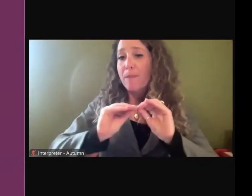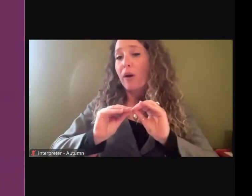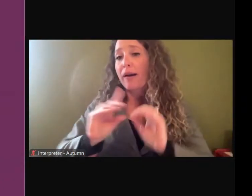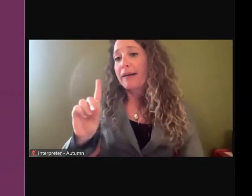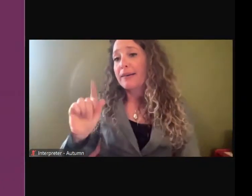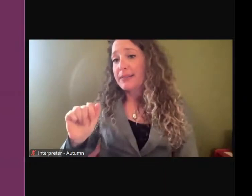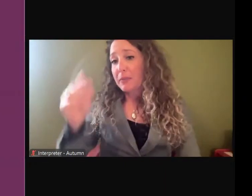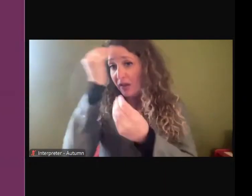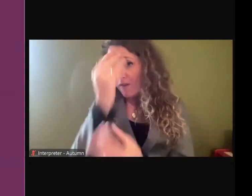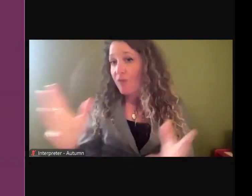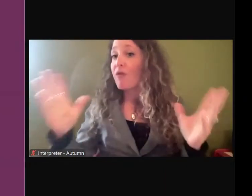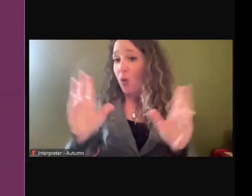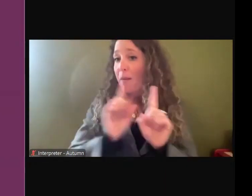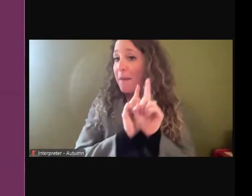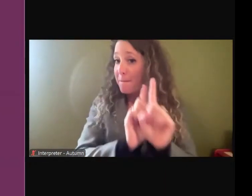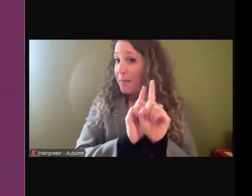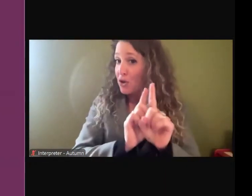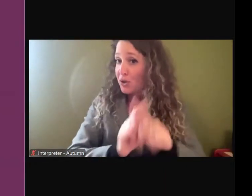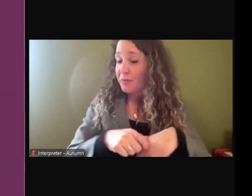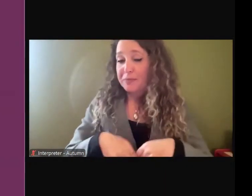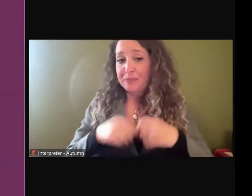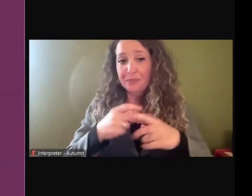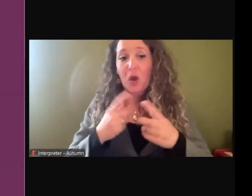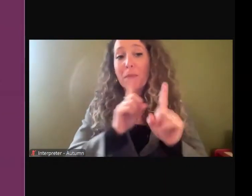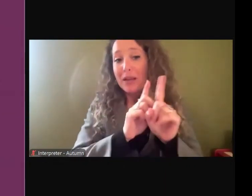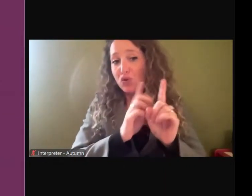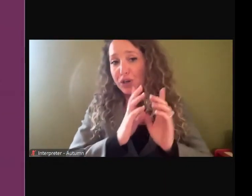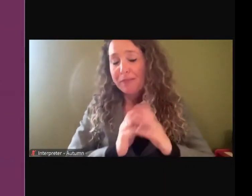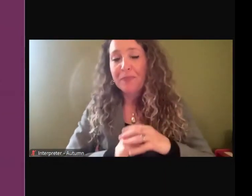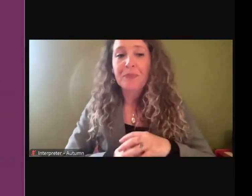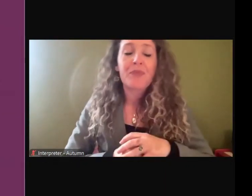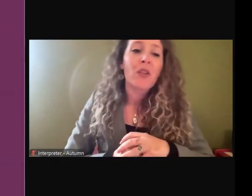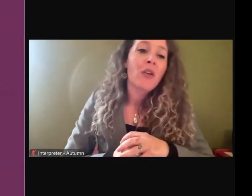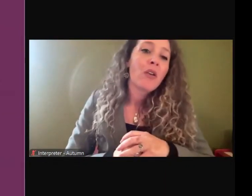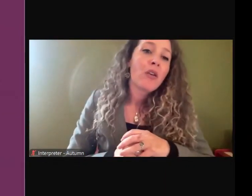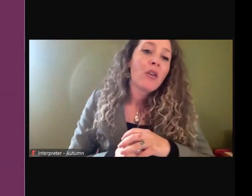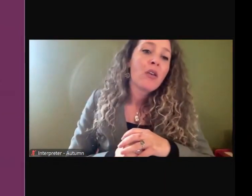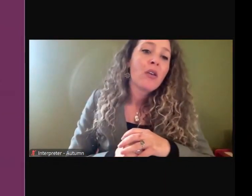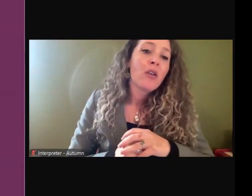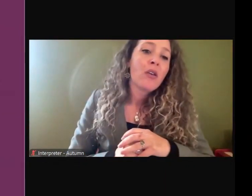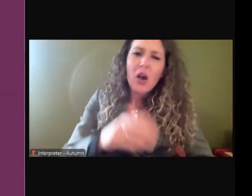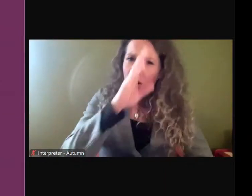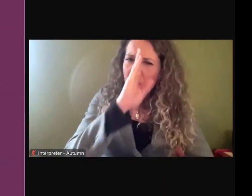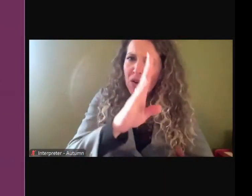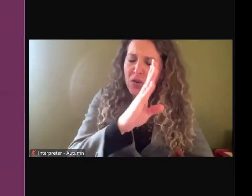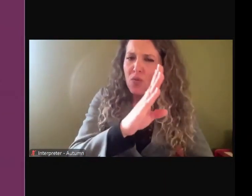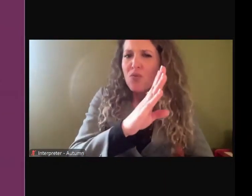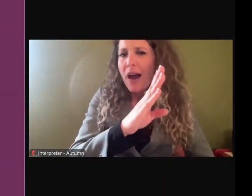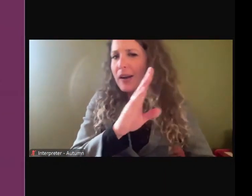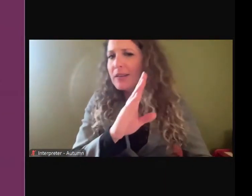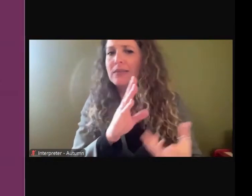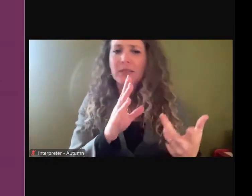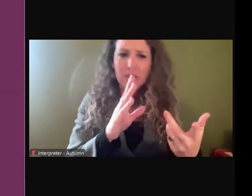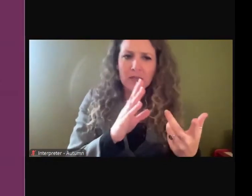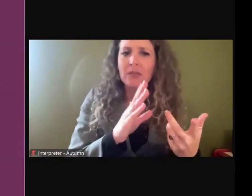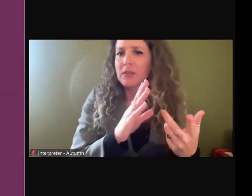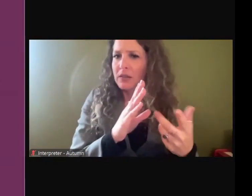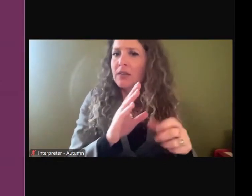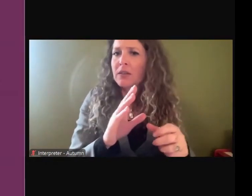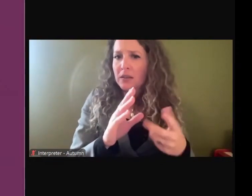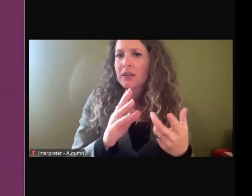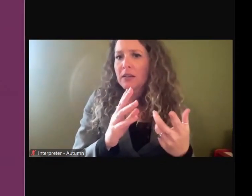to mentorship. So I noted that we make a direct effort not to kind of impose a hierarchical